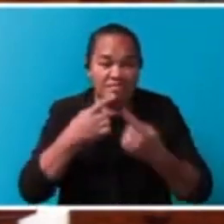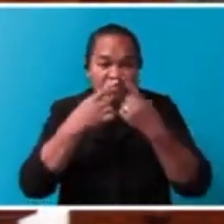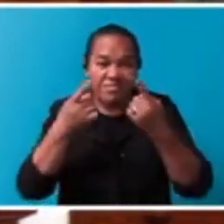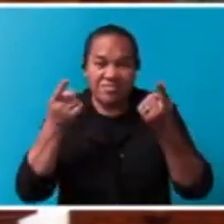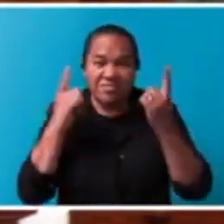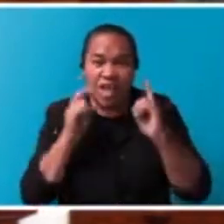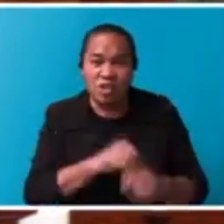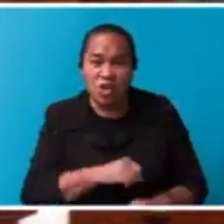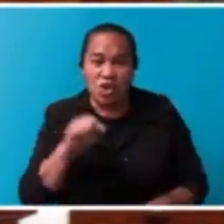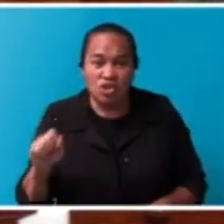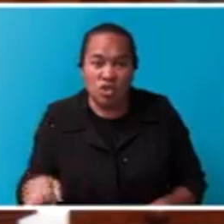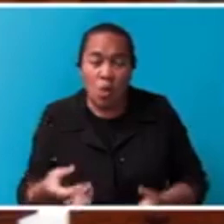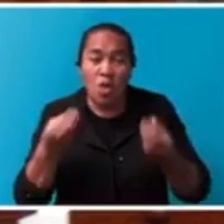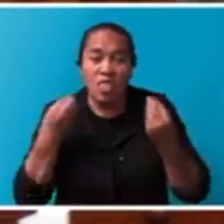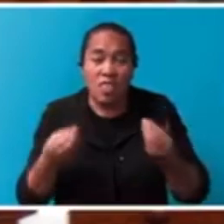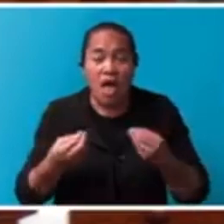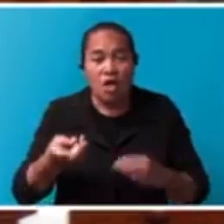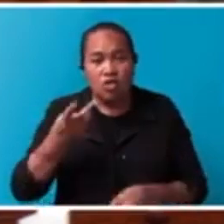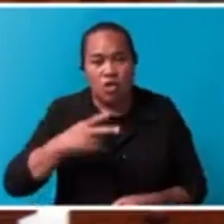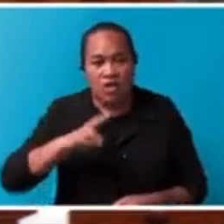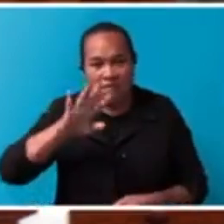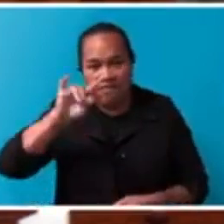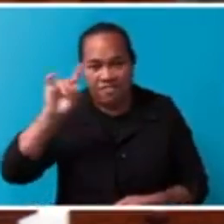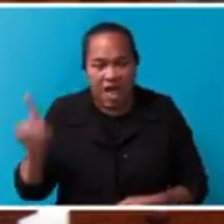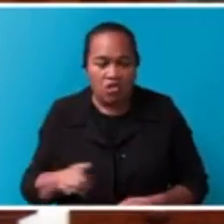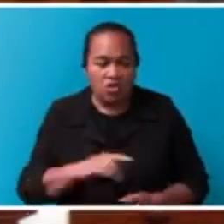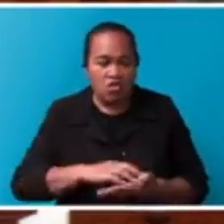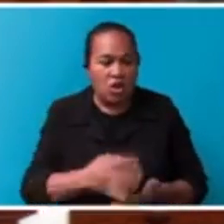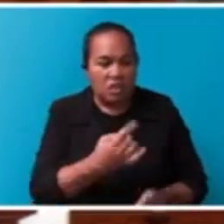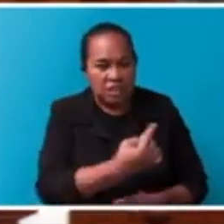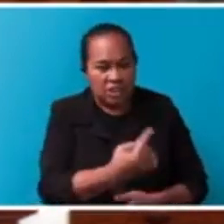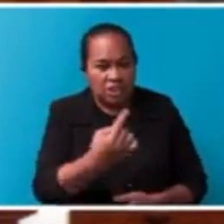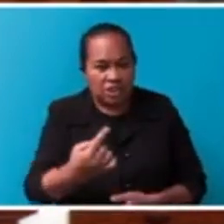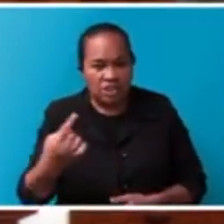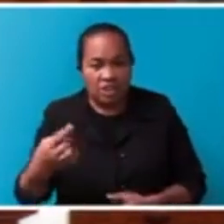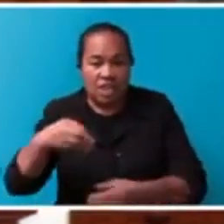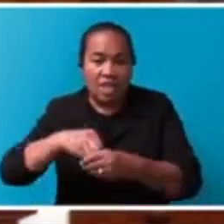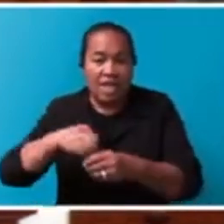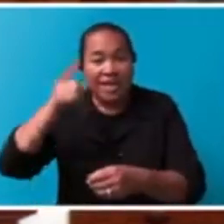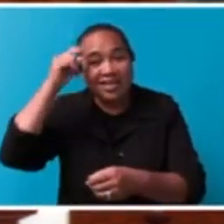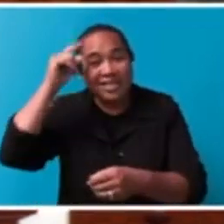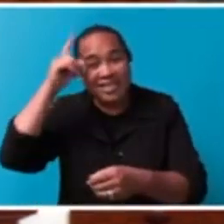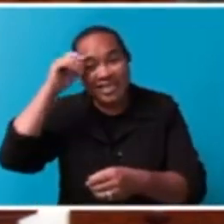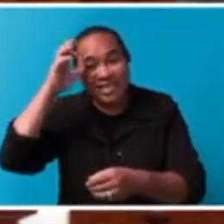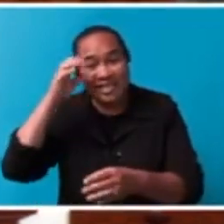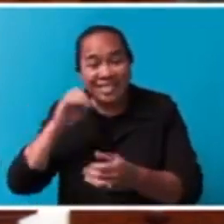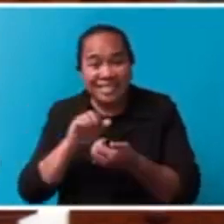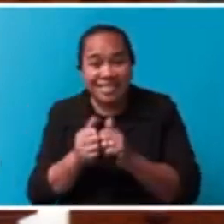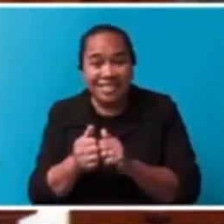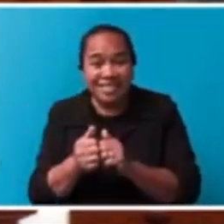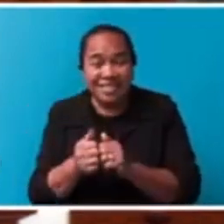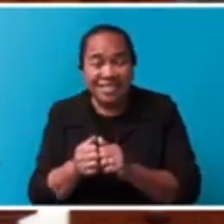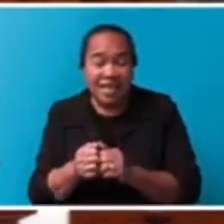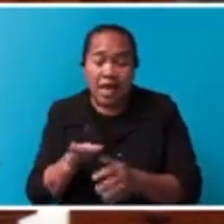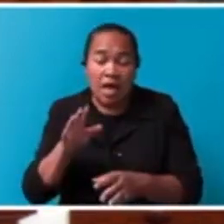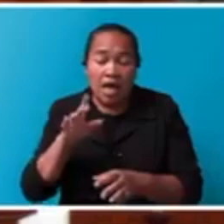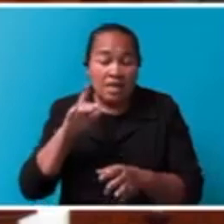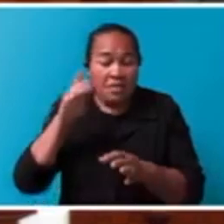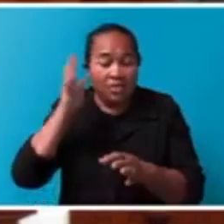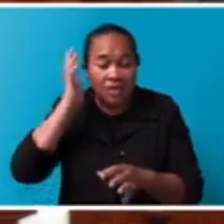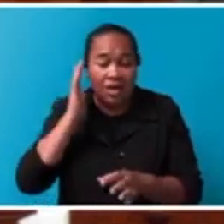valued at $25,000 each in iTaukei studies at the University of the South